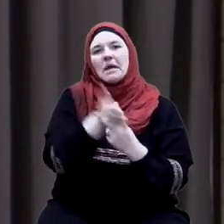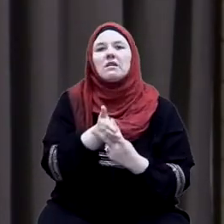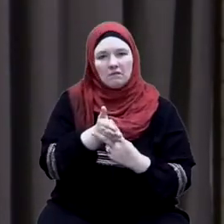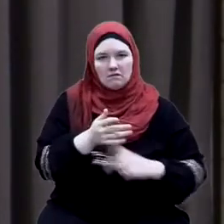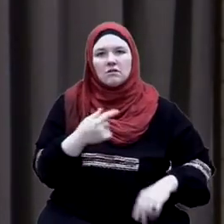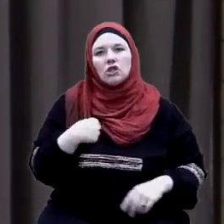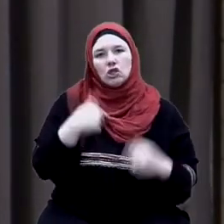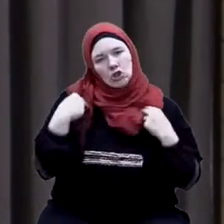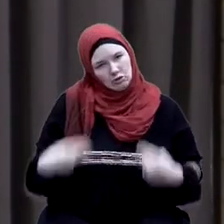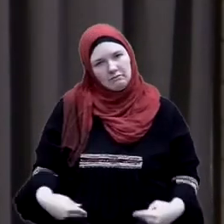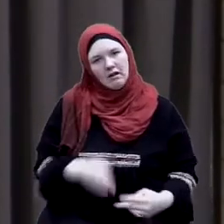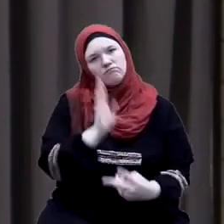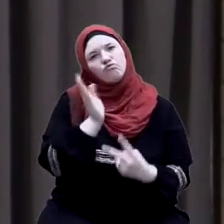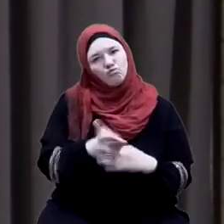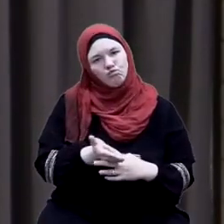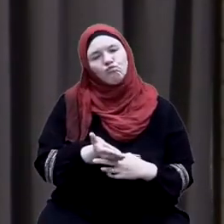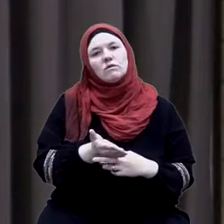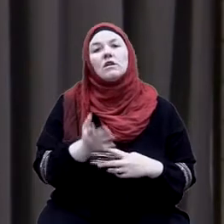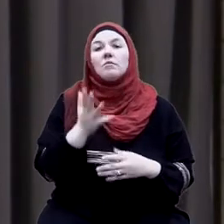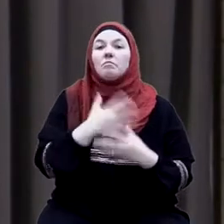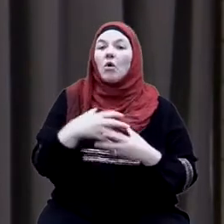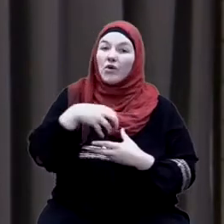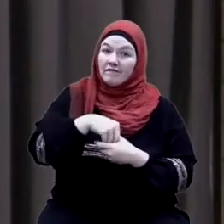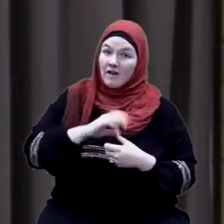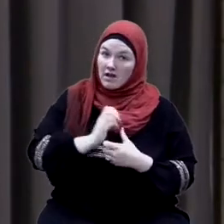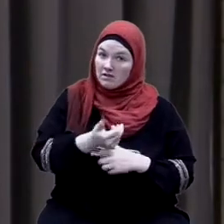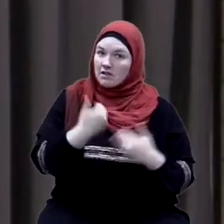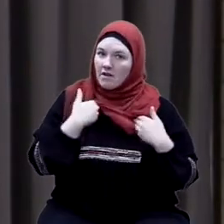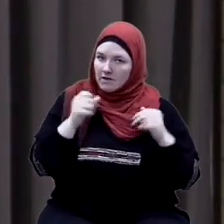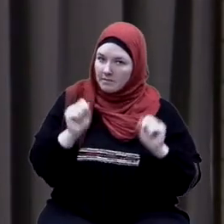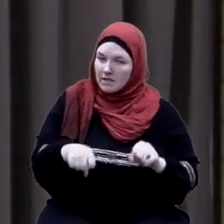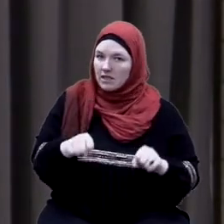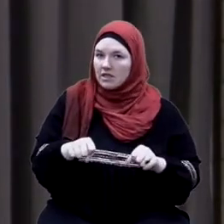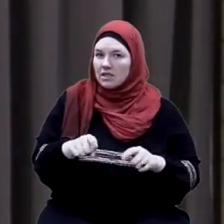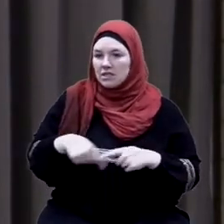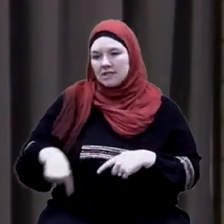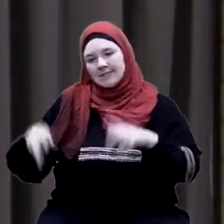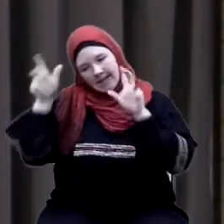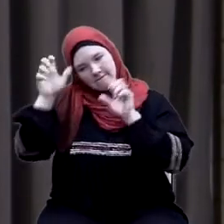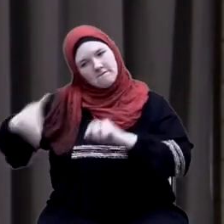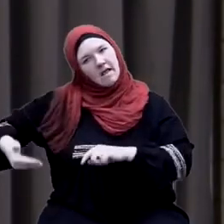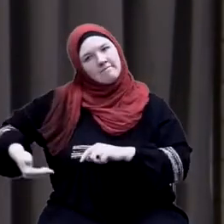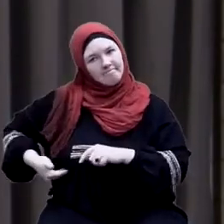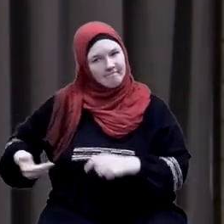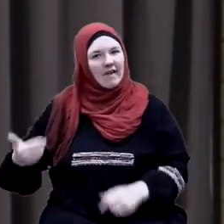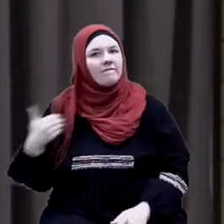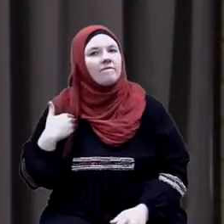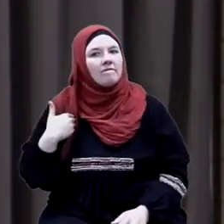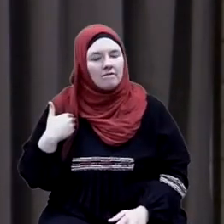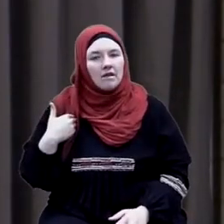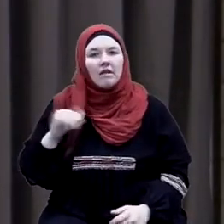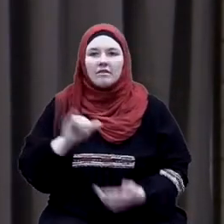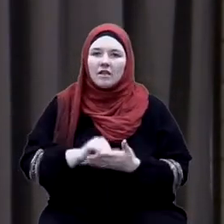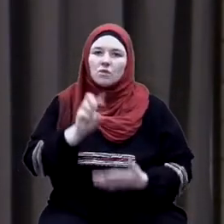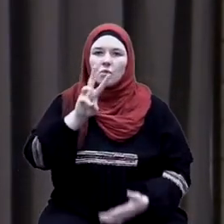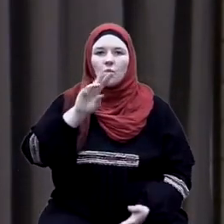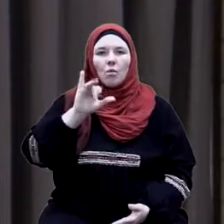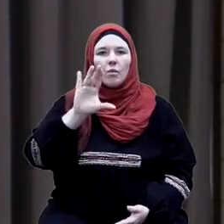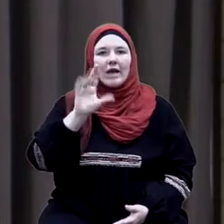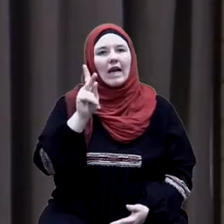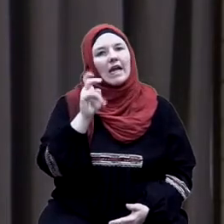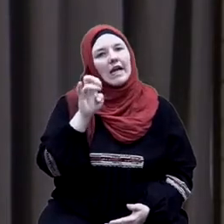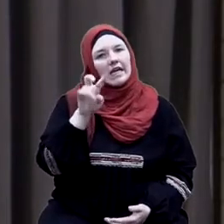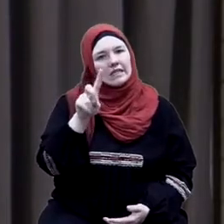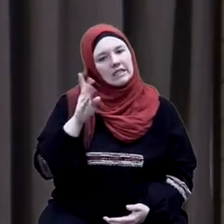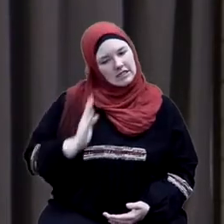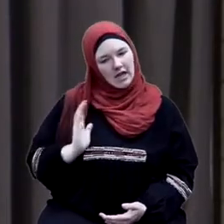the middle. Part of us has the capacity of devilish behavior. That is the wicked side of